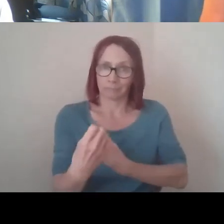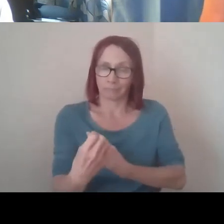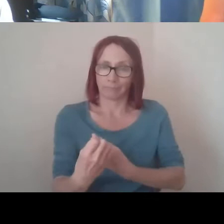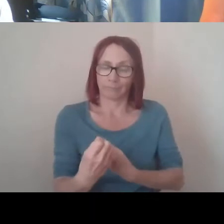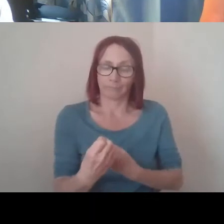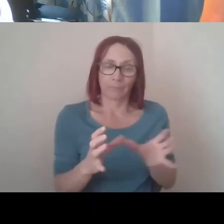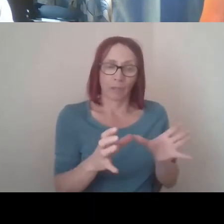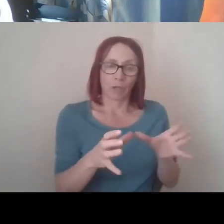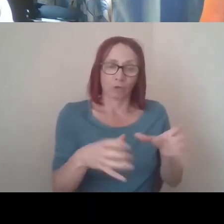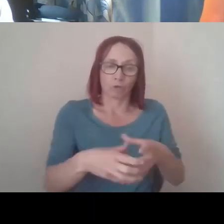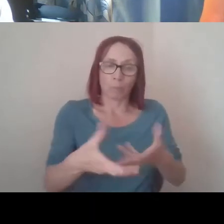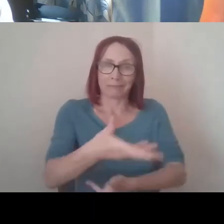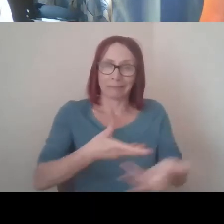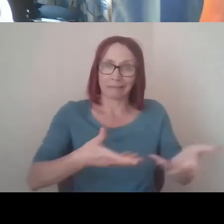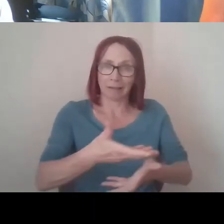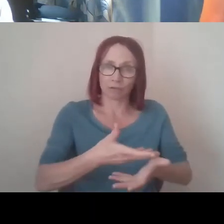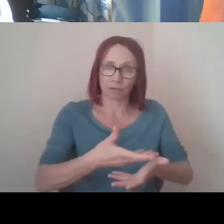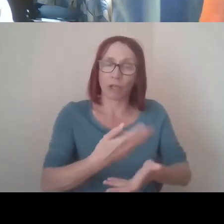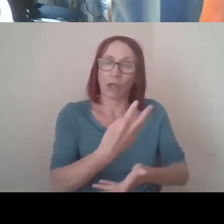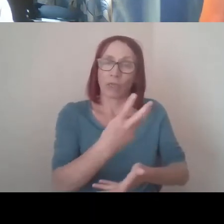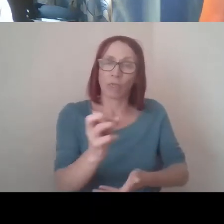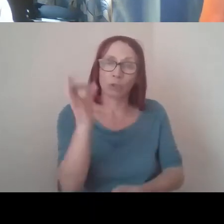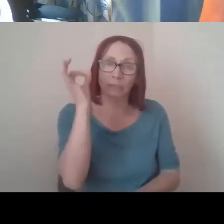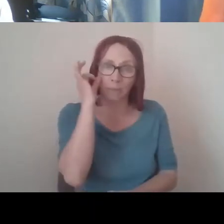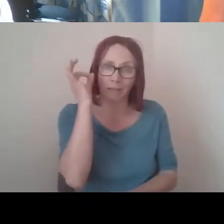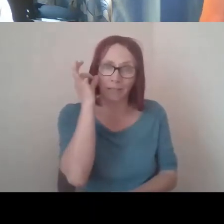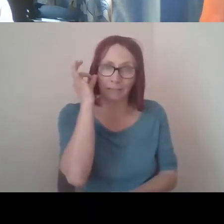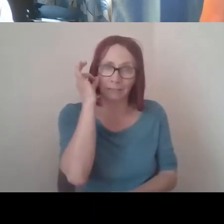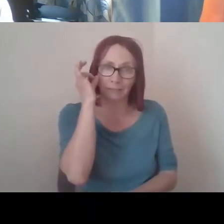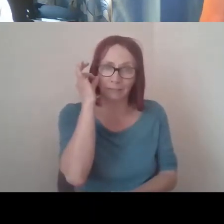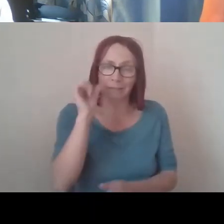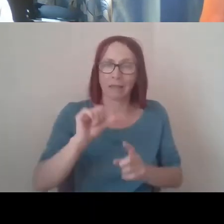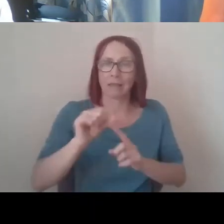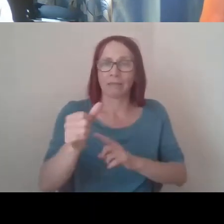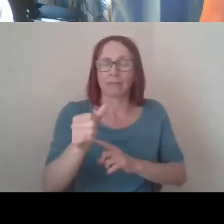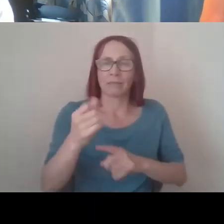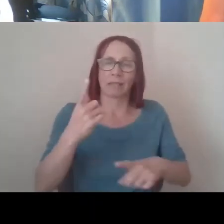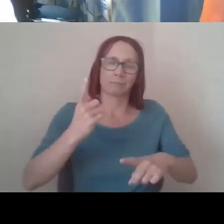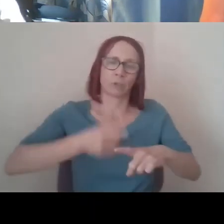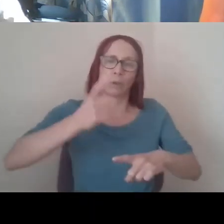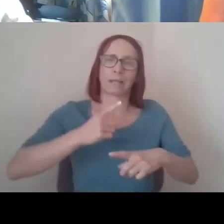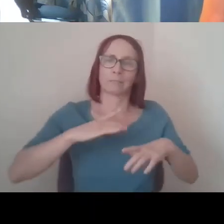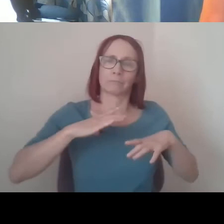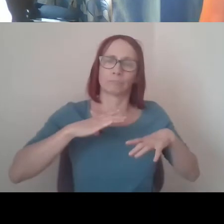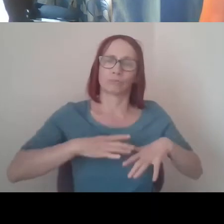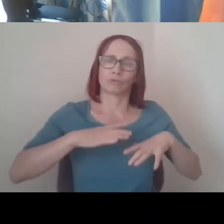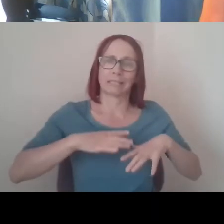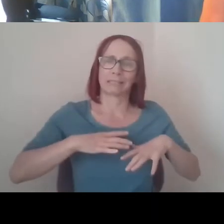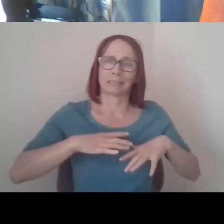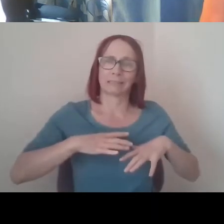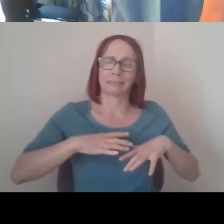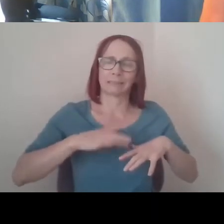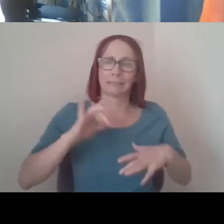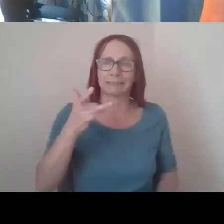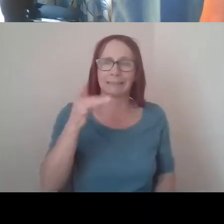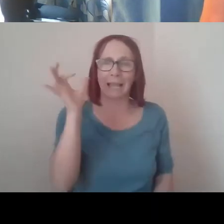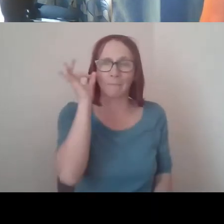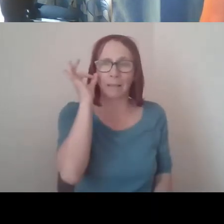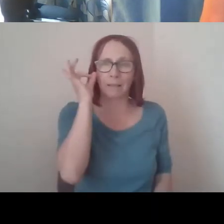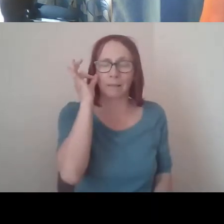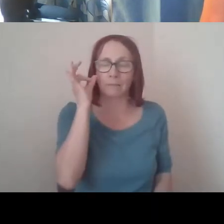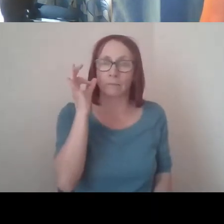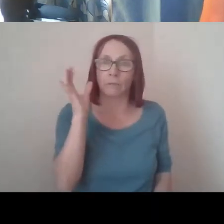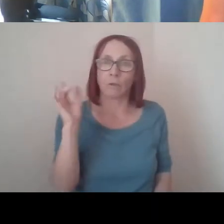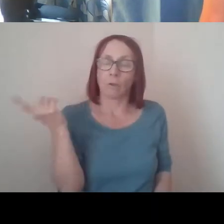set aside for discussions, and then we'll have a very quick 10-minute comfort break. So we will meet back here